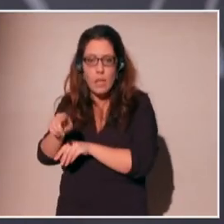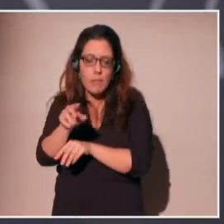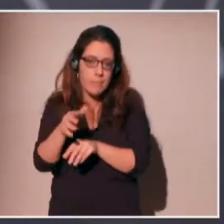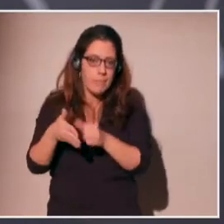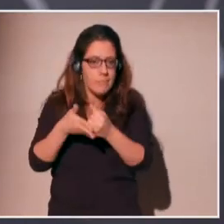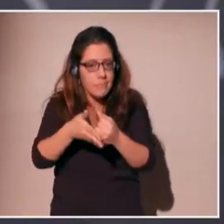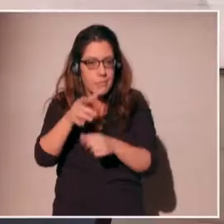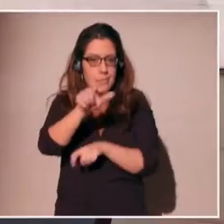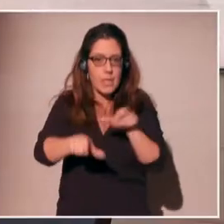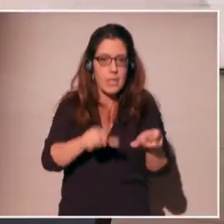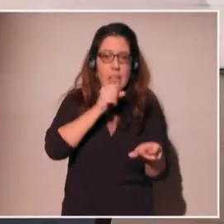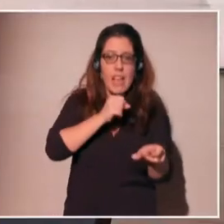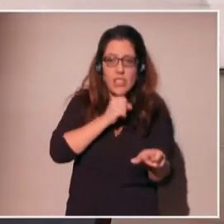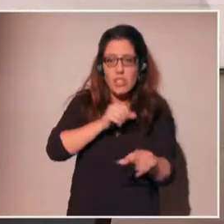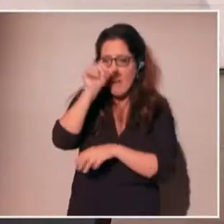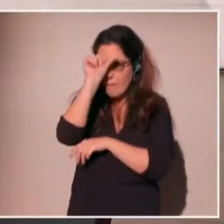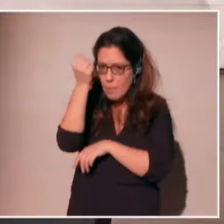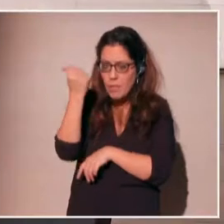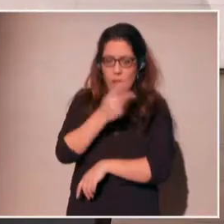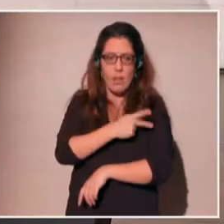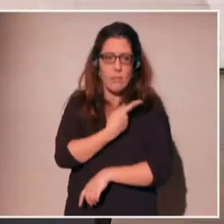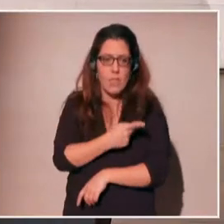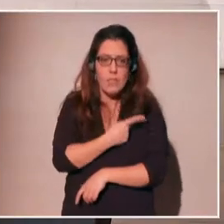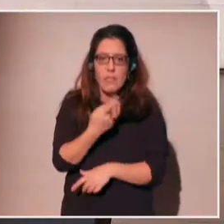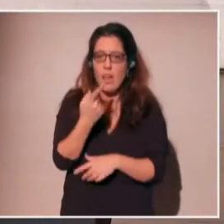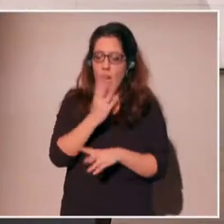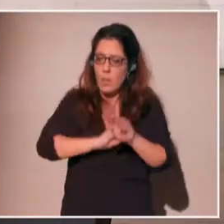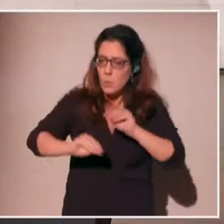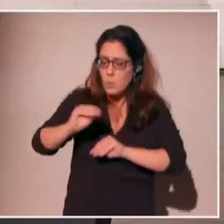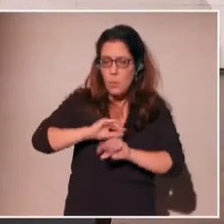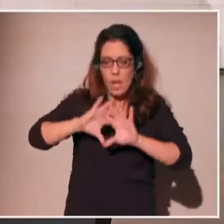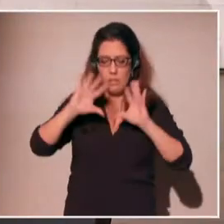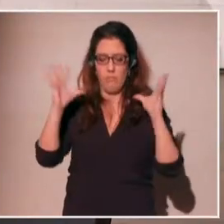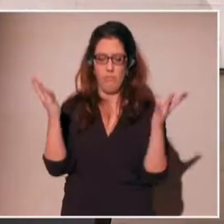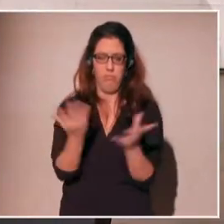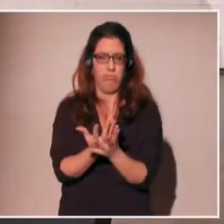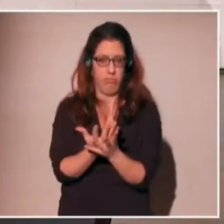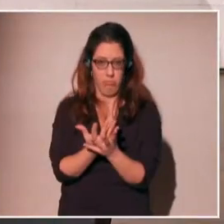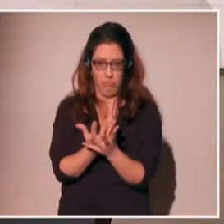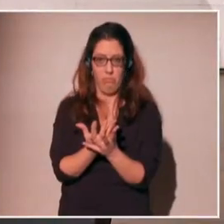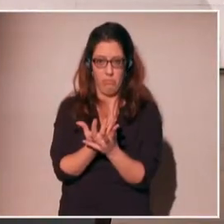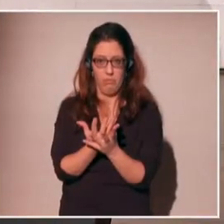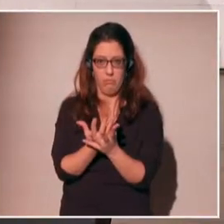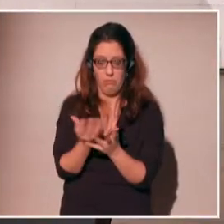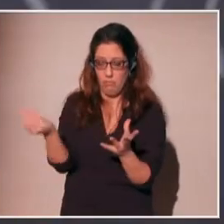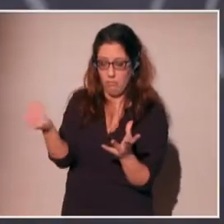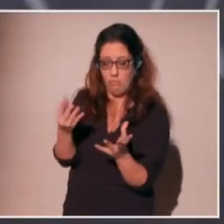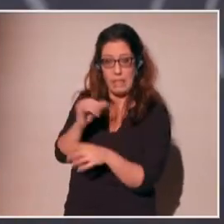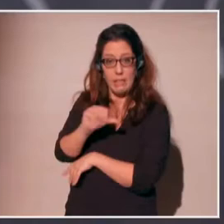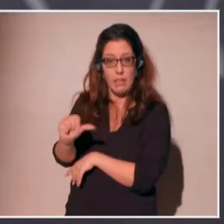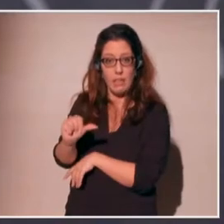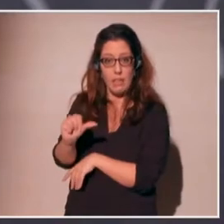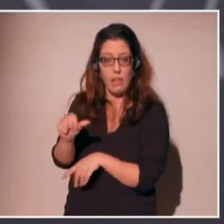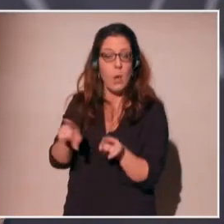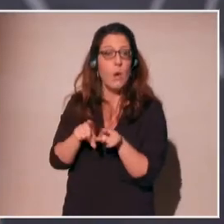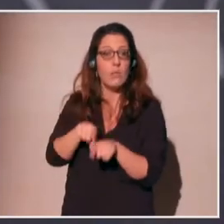of inpatient hospital patients or patients sitting in emergency department waiting to be